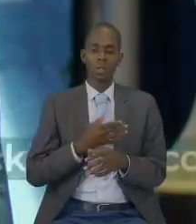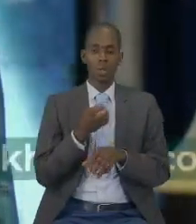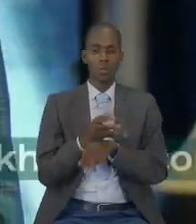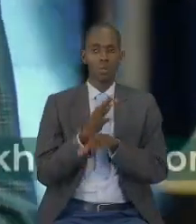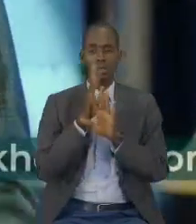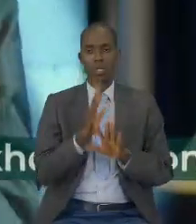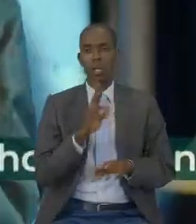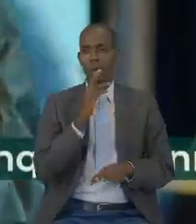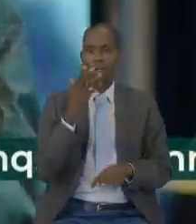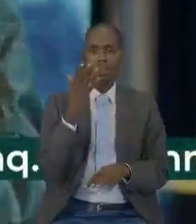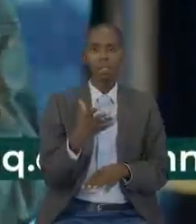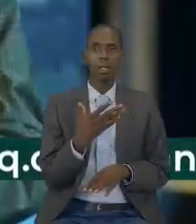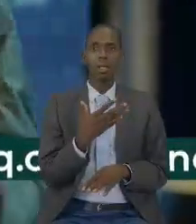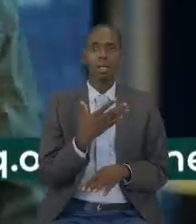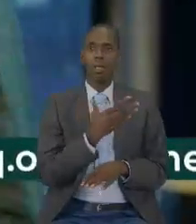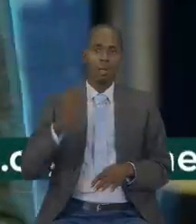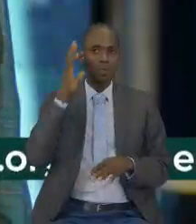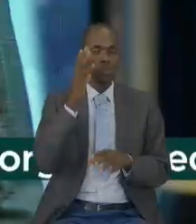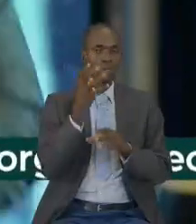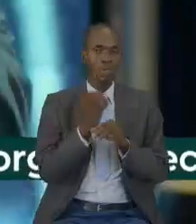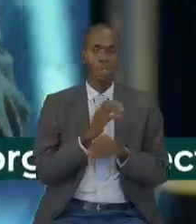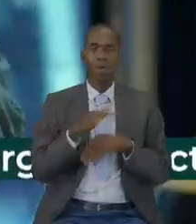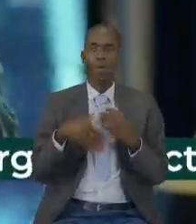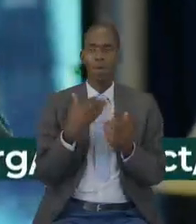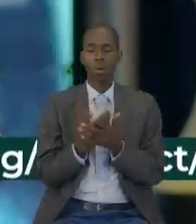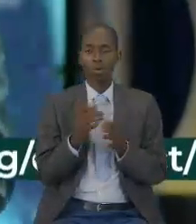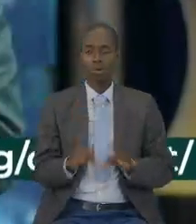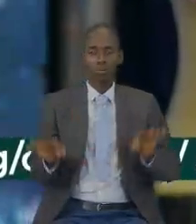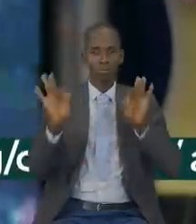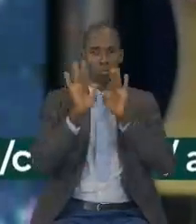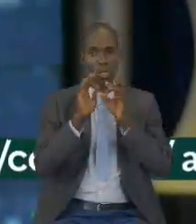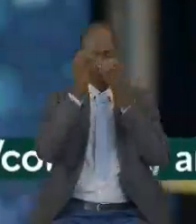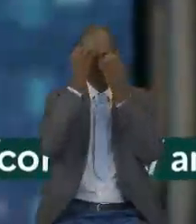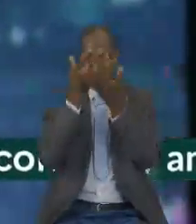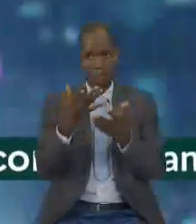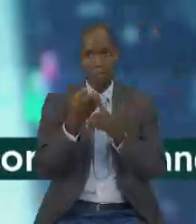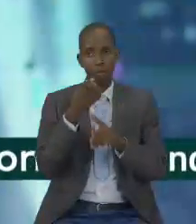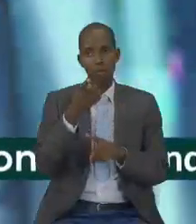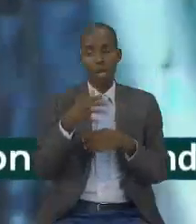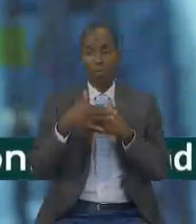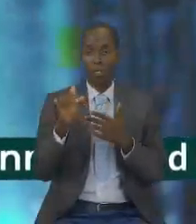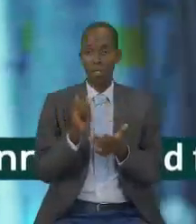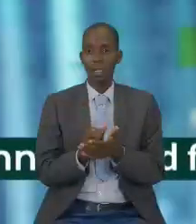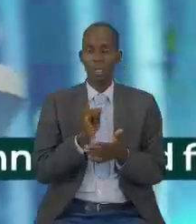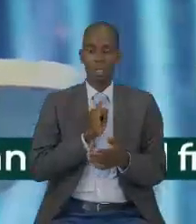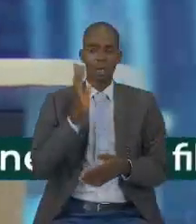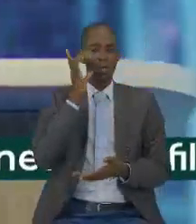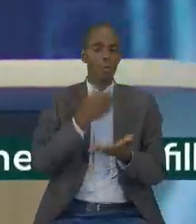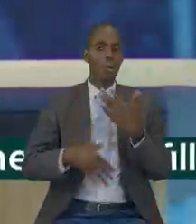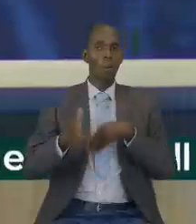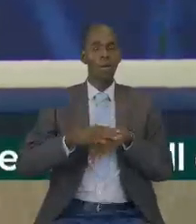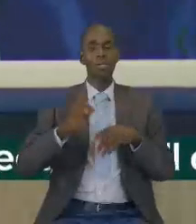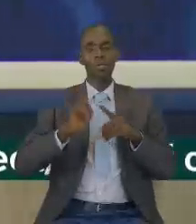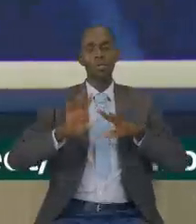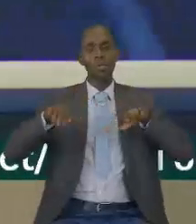there, and they'll get all those details from you. After that, I'll come back and pray for your healing. Final